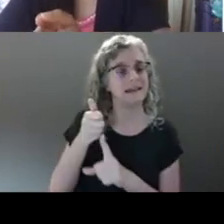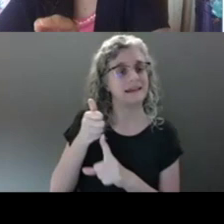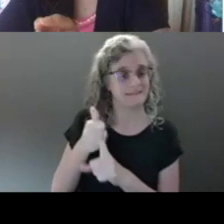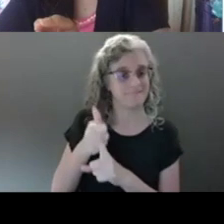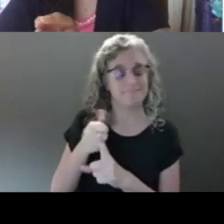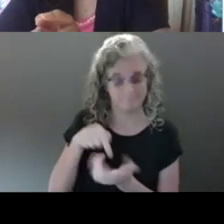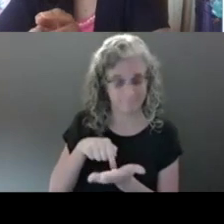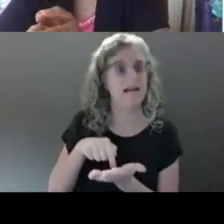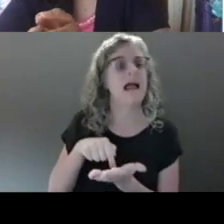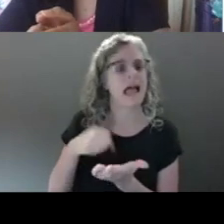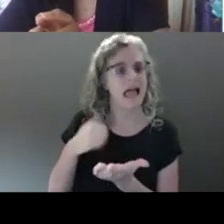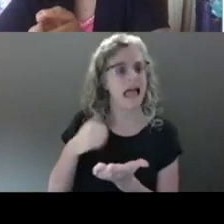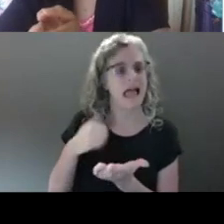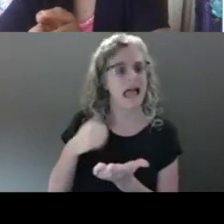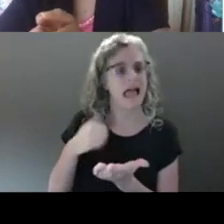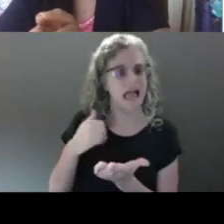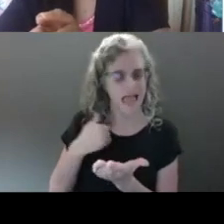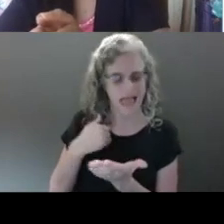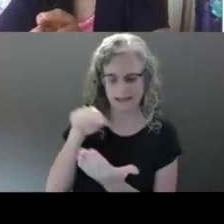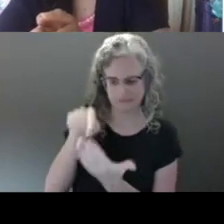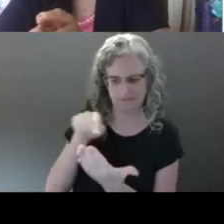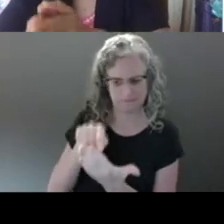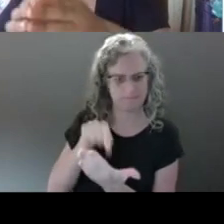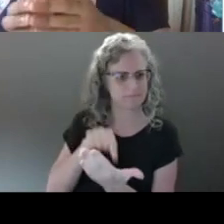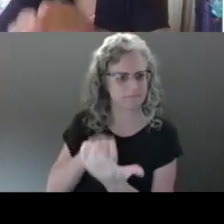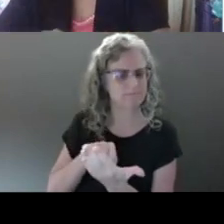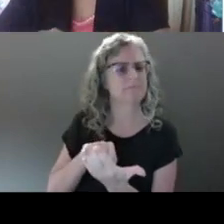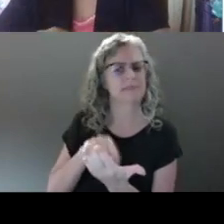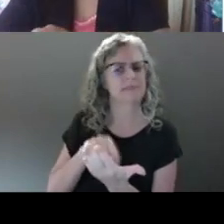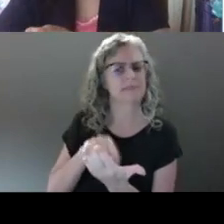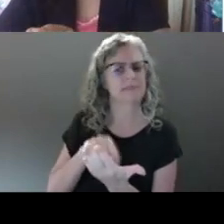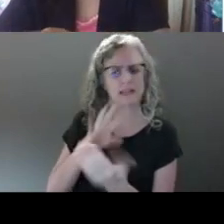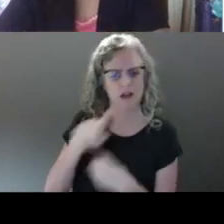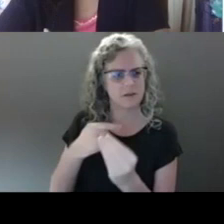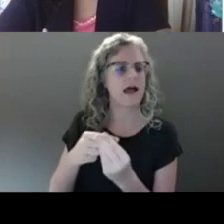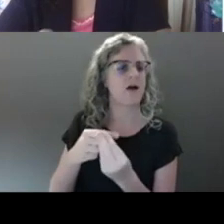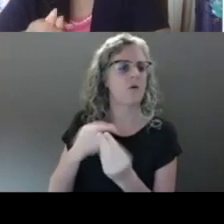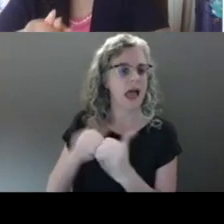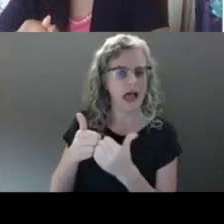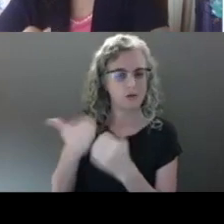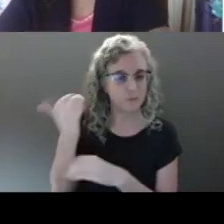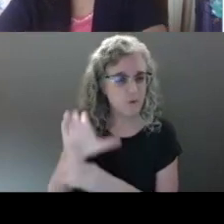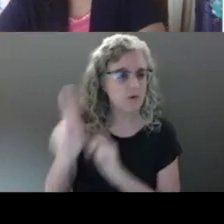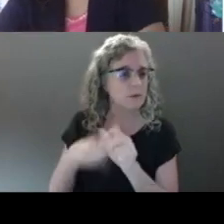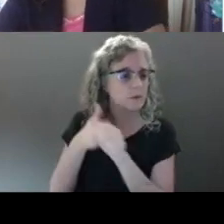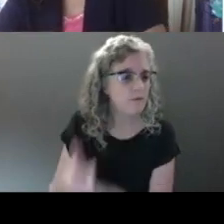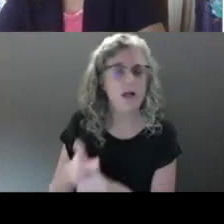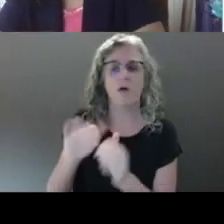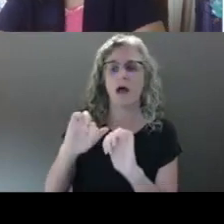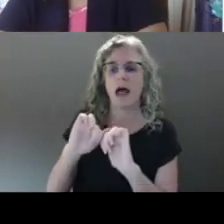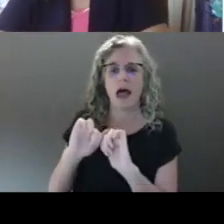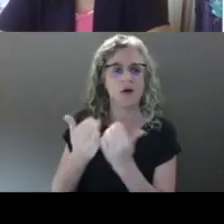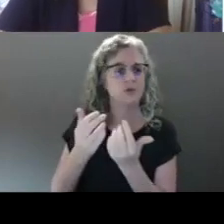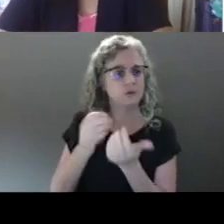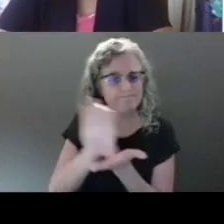and funding for enforcement that are incorporated in the law to ensure that